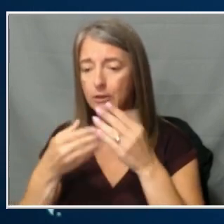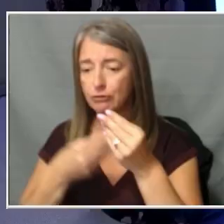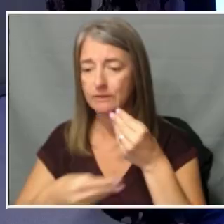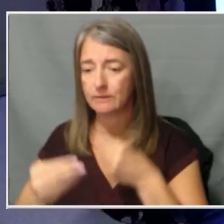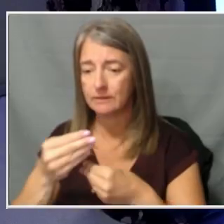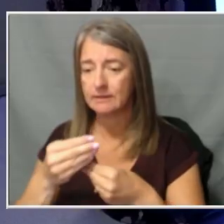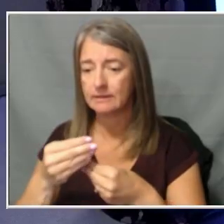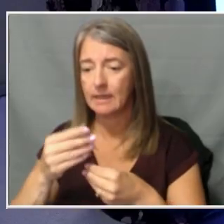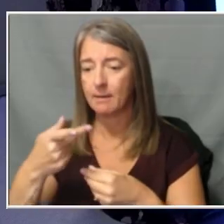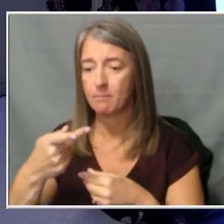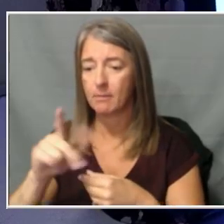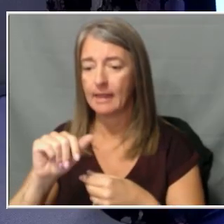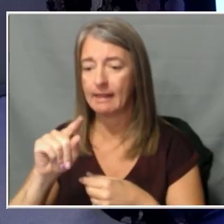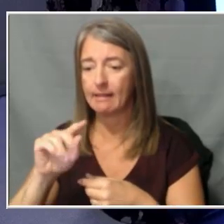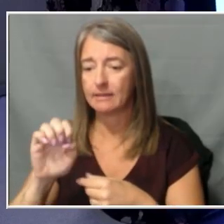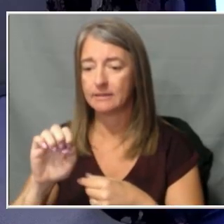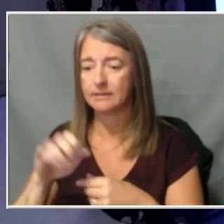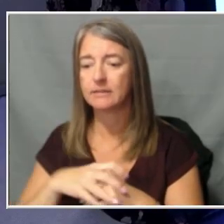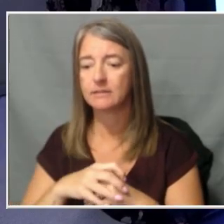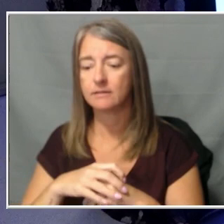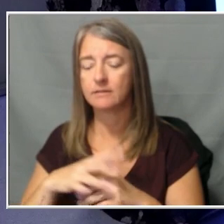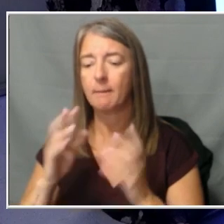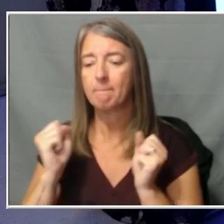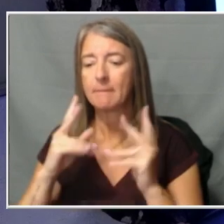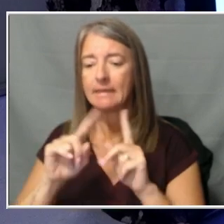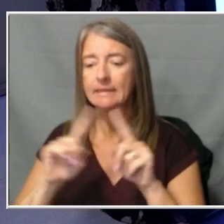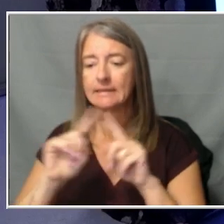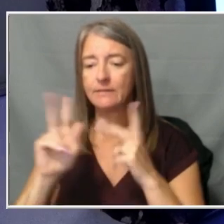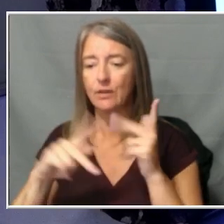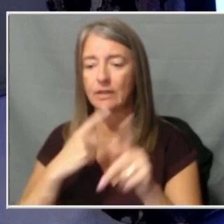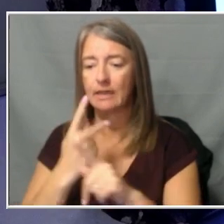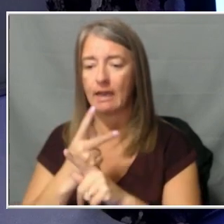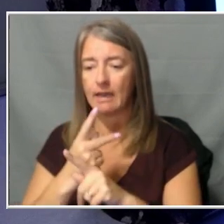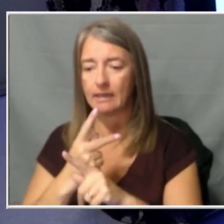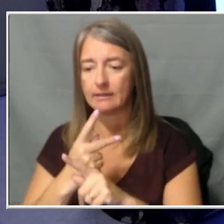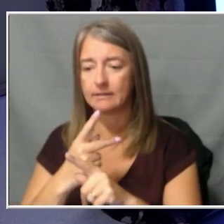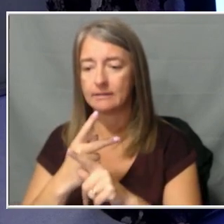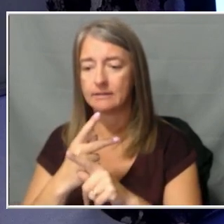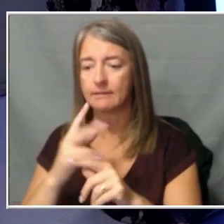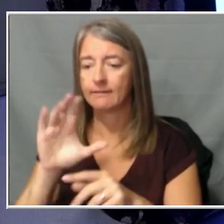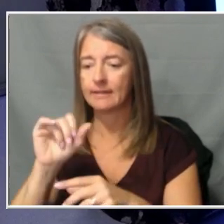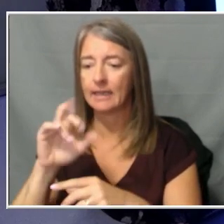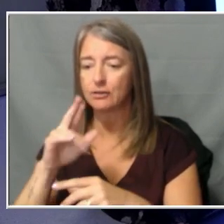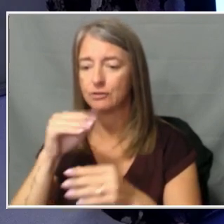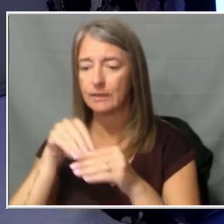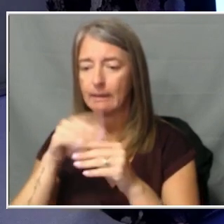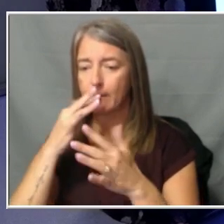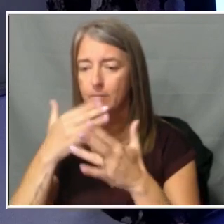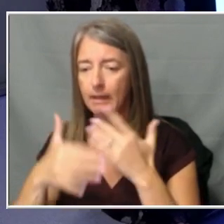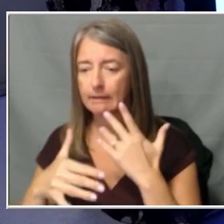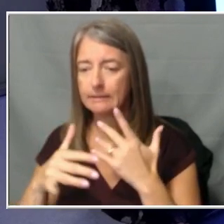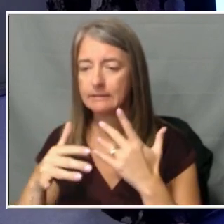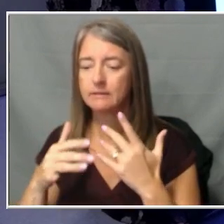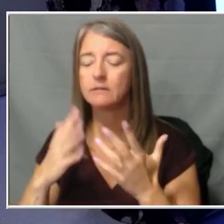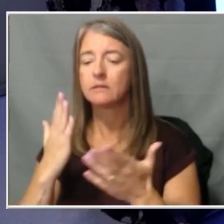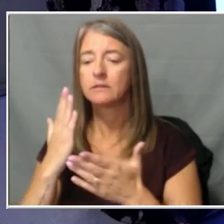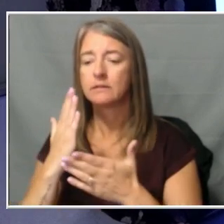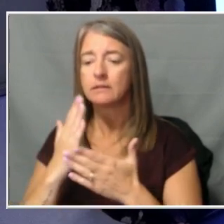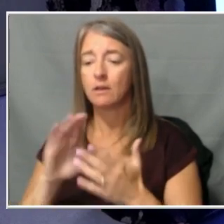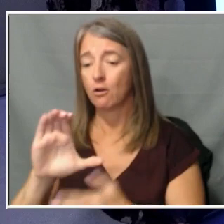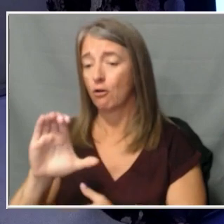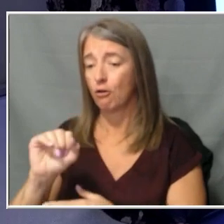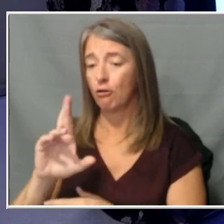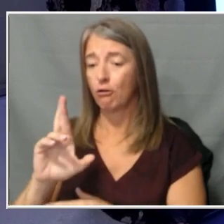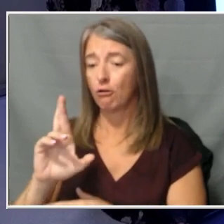platelets, etc. There are many types of cancers in the blood system that can occur. What kind of patients are suitable for CAR T